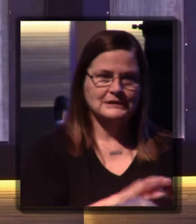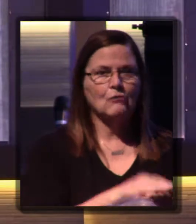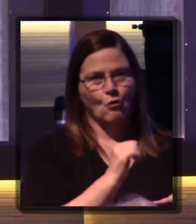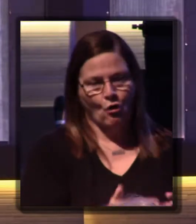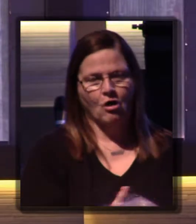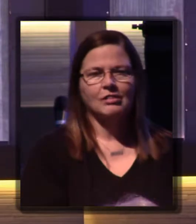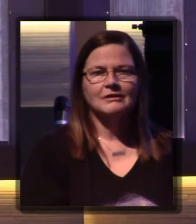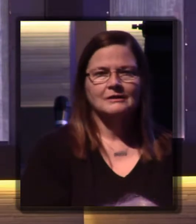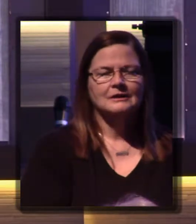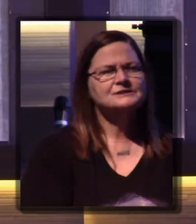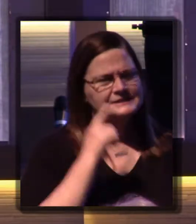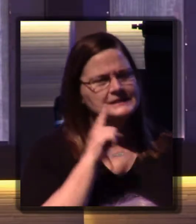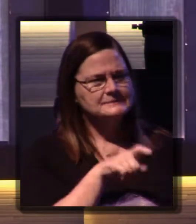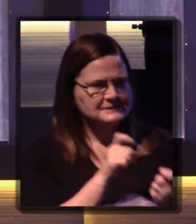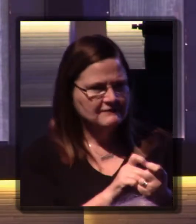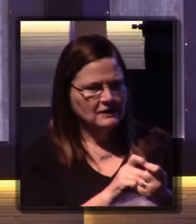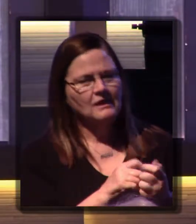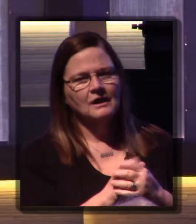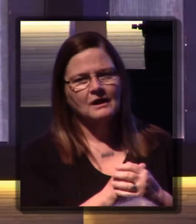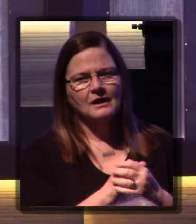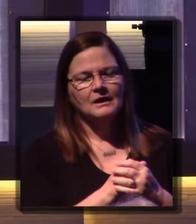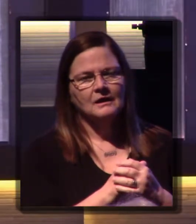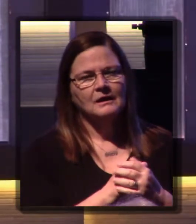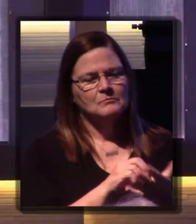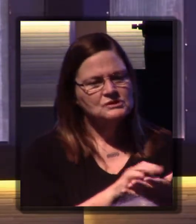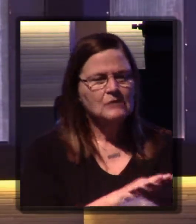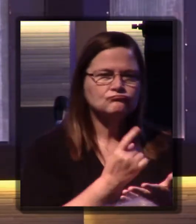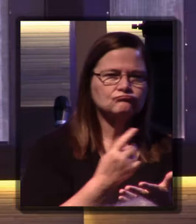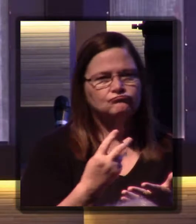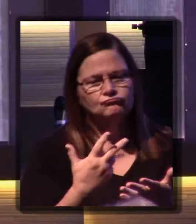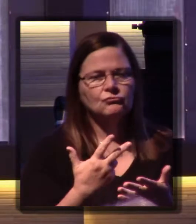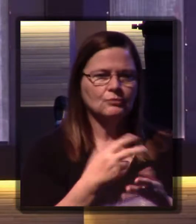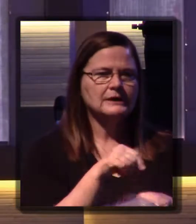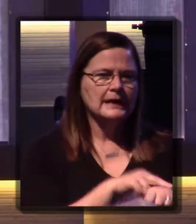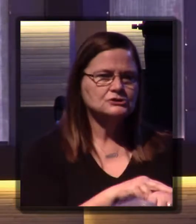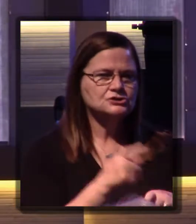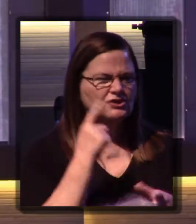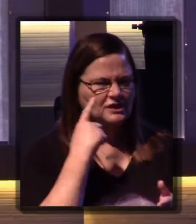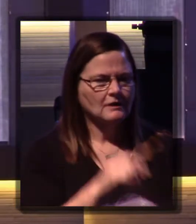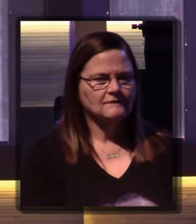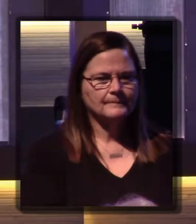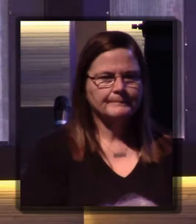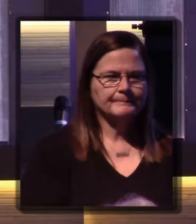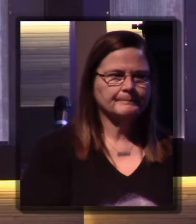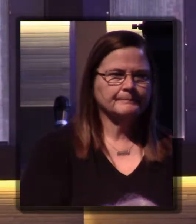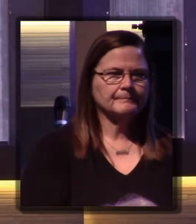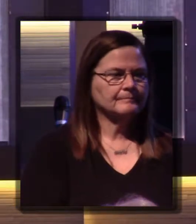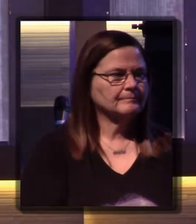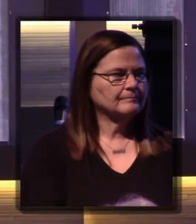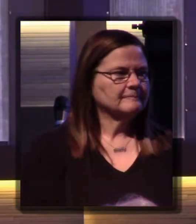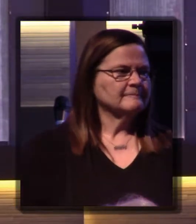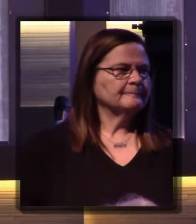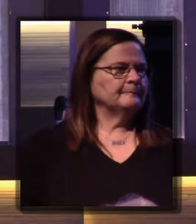all. Well, that's not helpful. Just think specifically for a minute. Write one or two or three nations that come to mind.